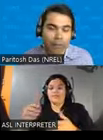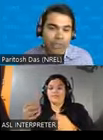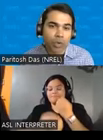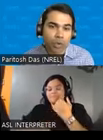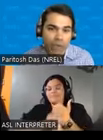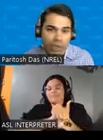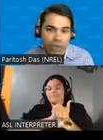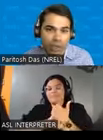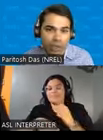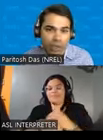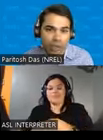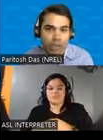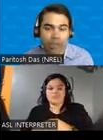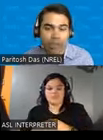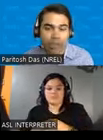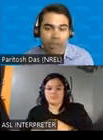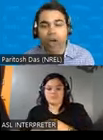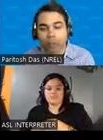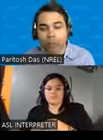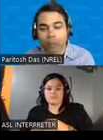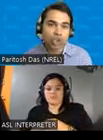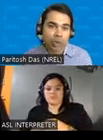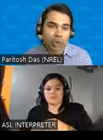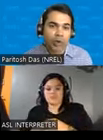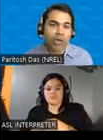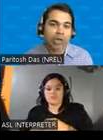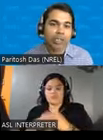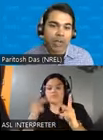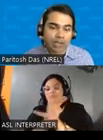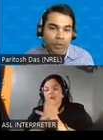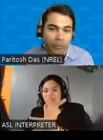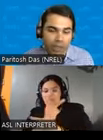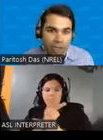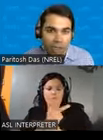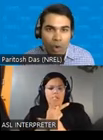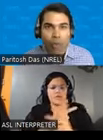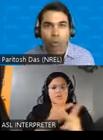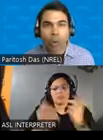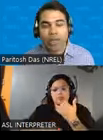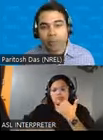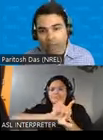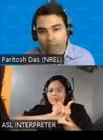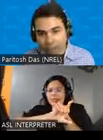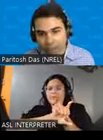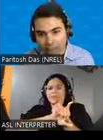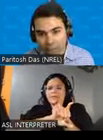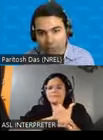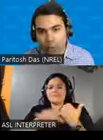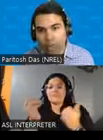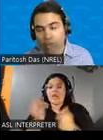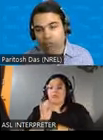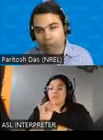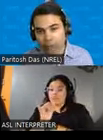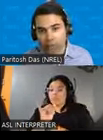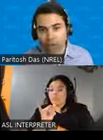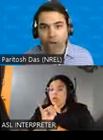play a major role in the economy calculations that the consumer or a customer has to make while making a decision